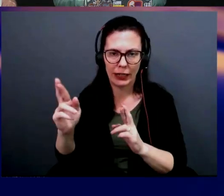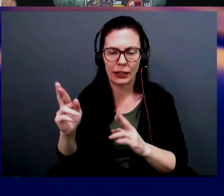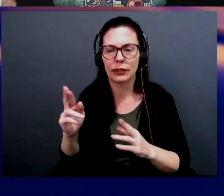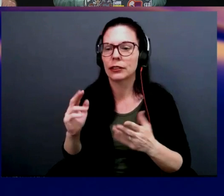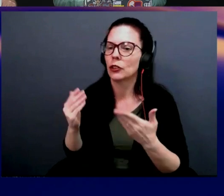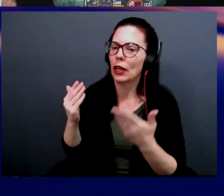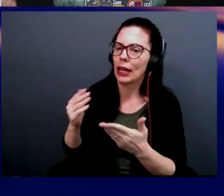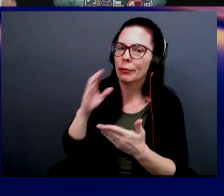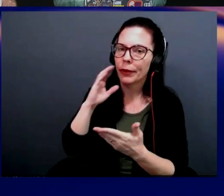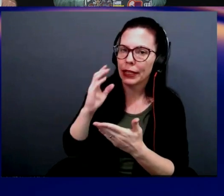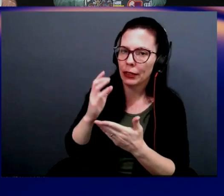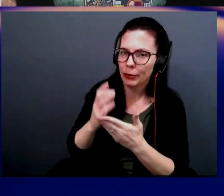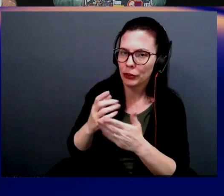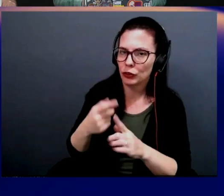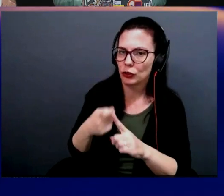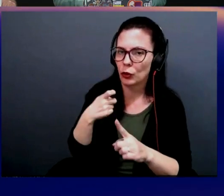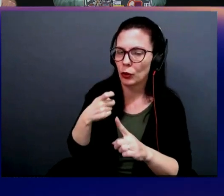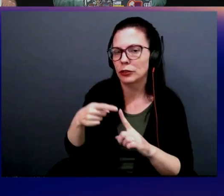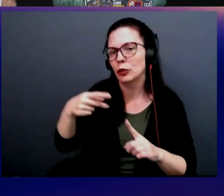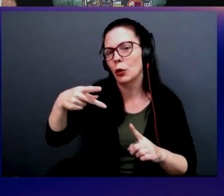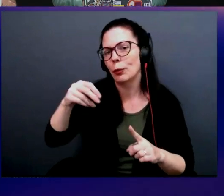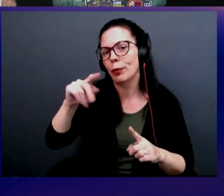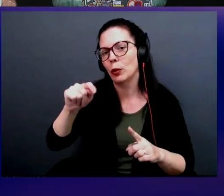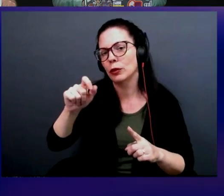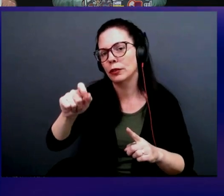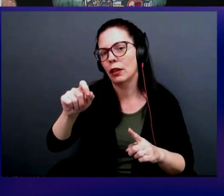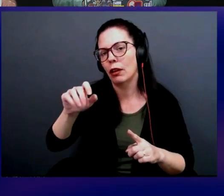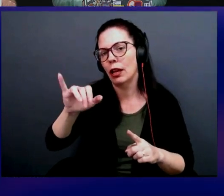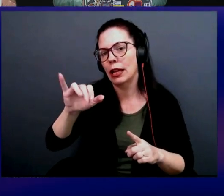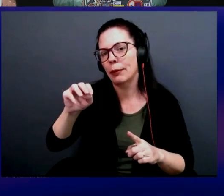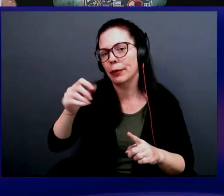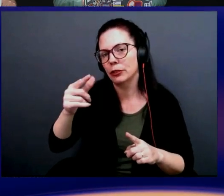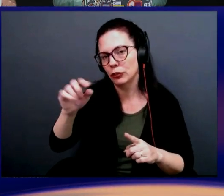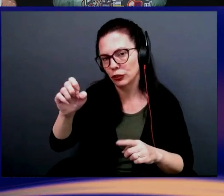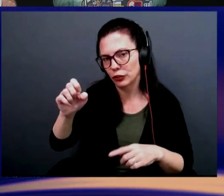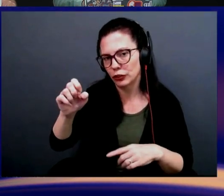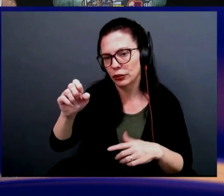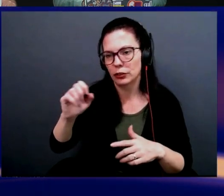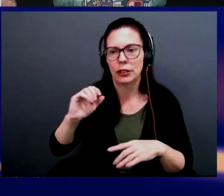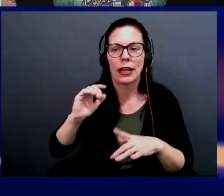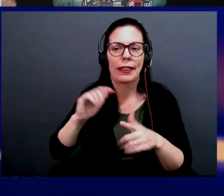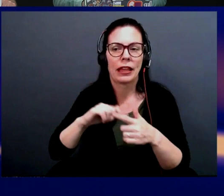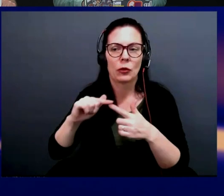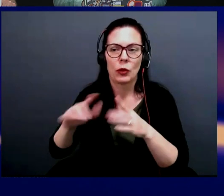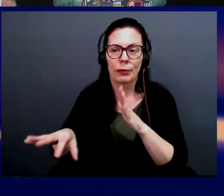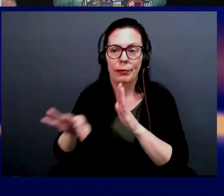source to post.image. And we'll set this to